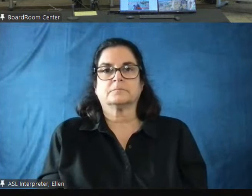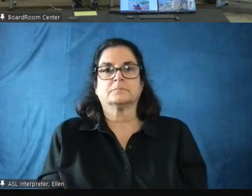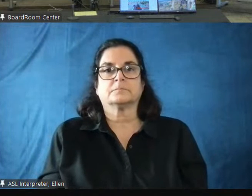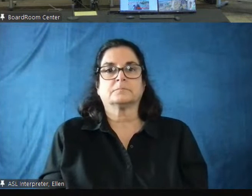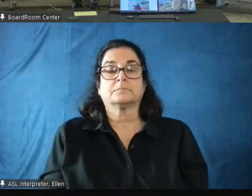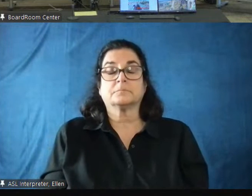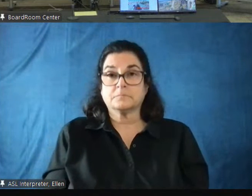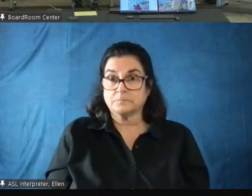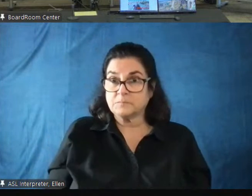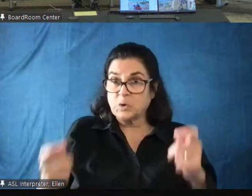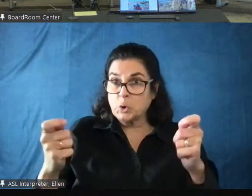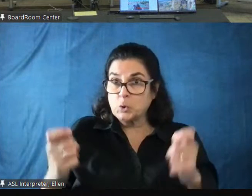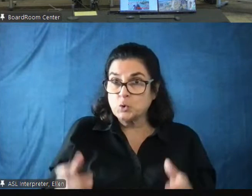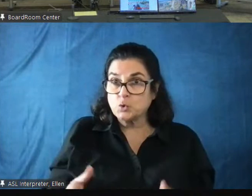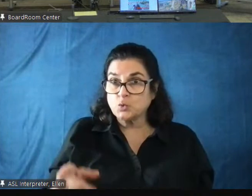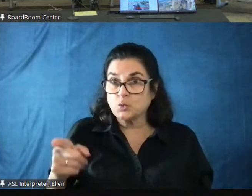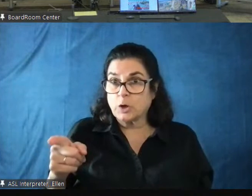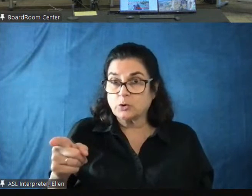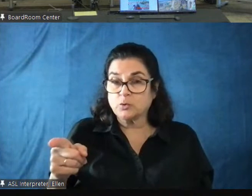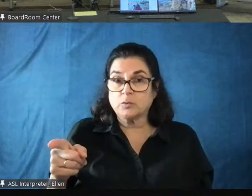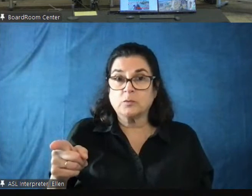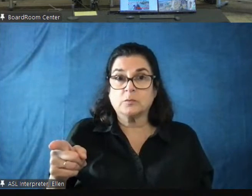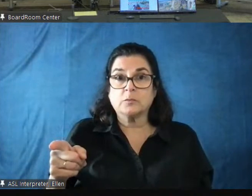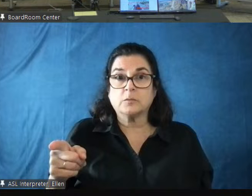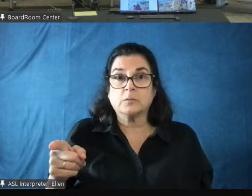Director Eady.